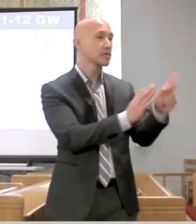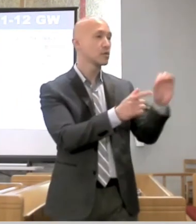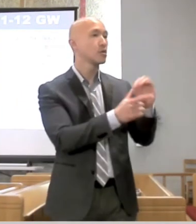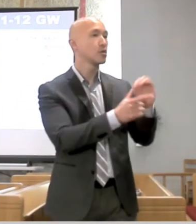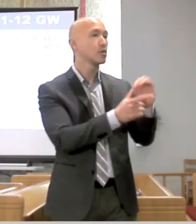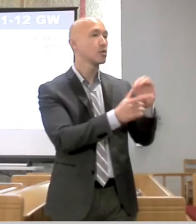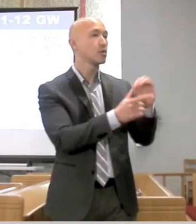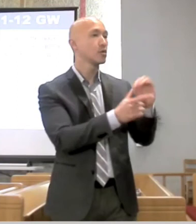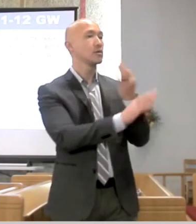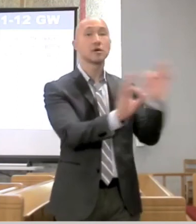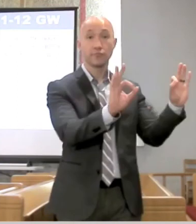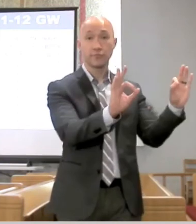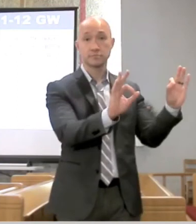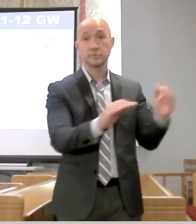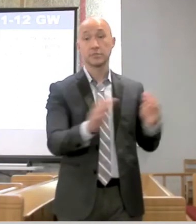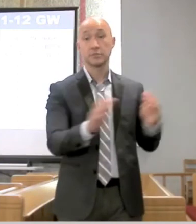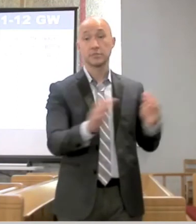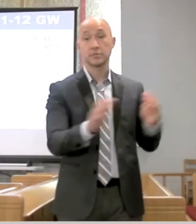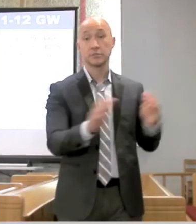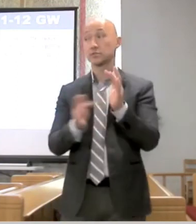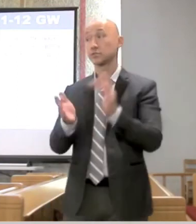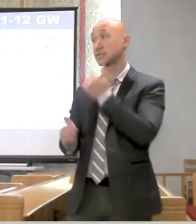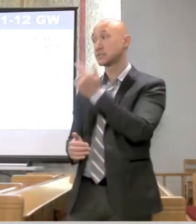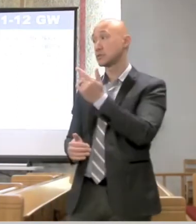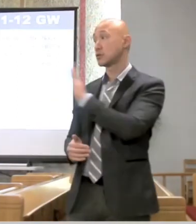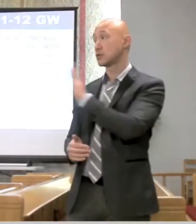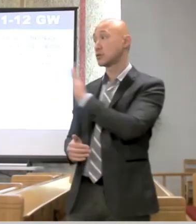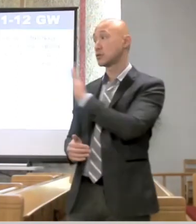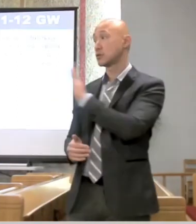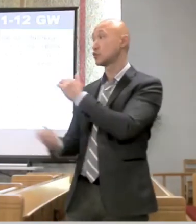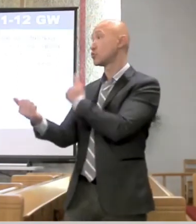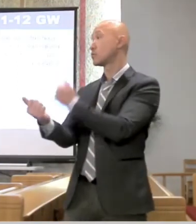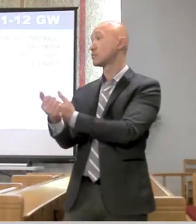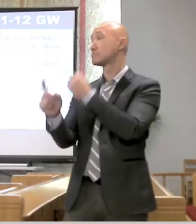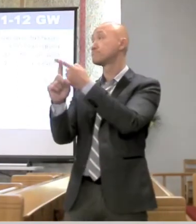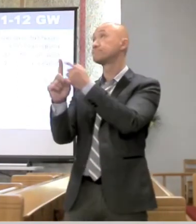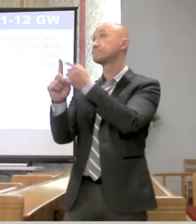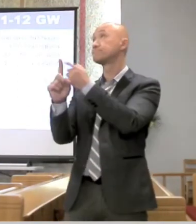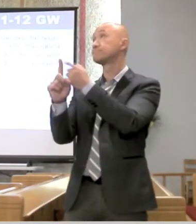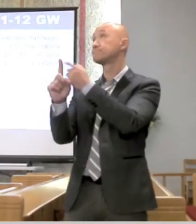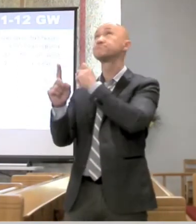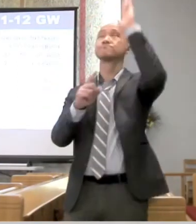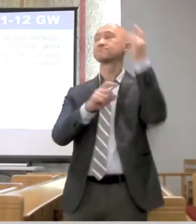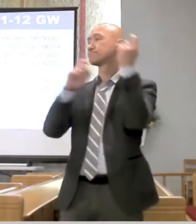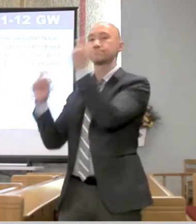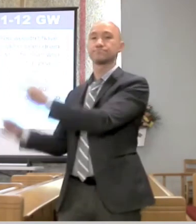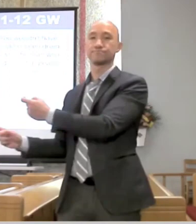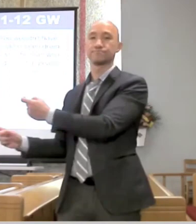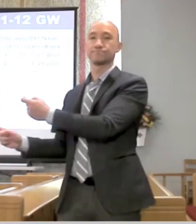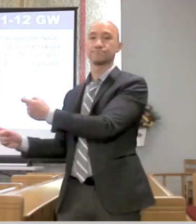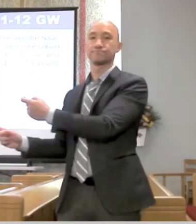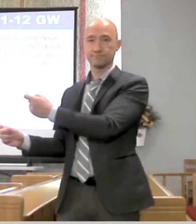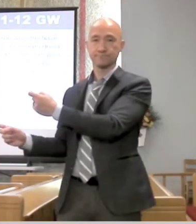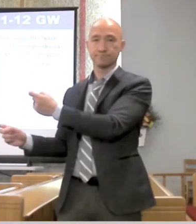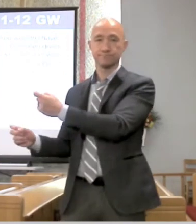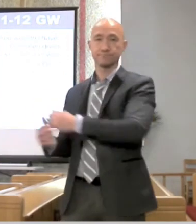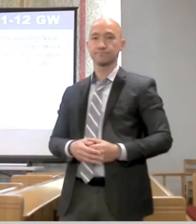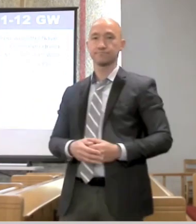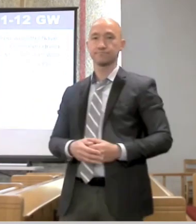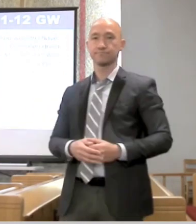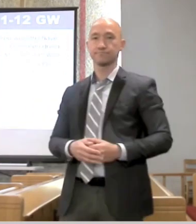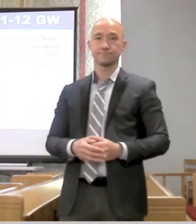wouldn't have any authority over me if it hadn't been given to you from above. That's why the man who handed me over to